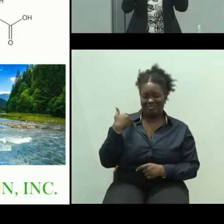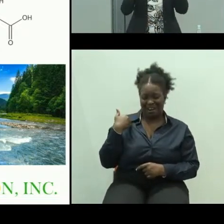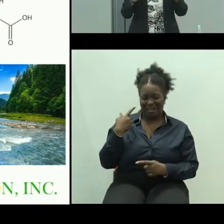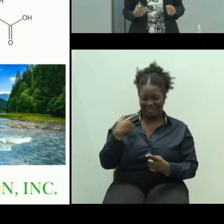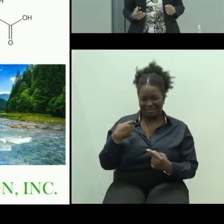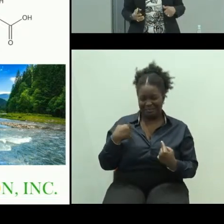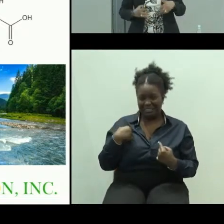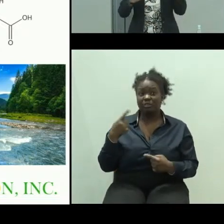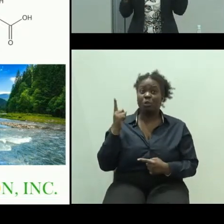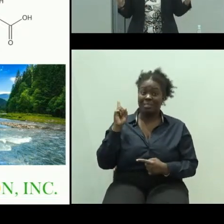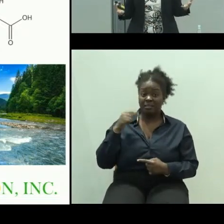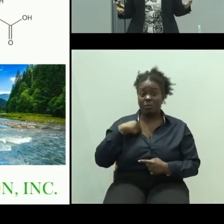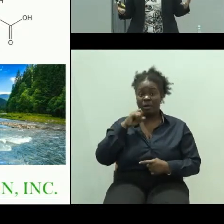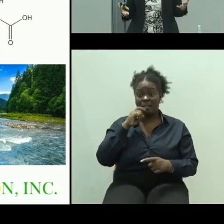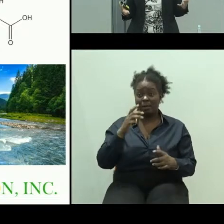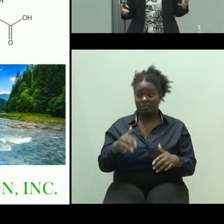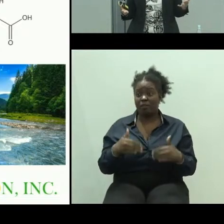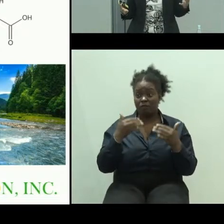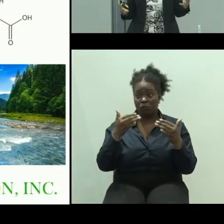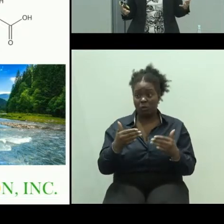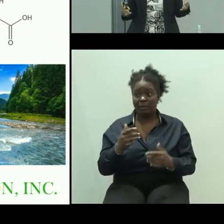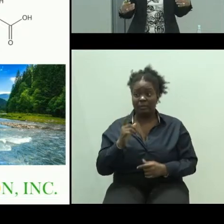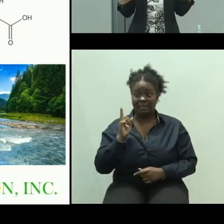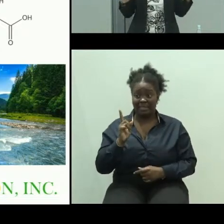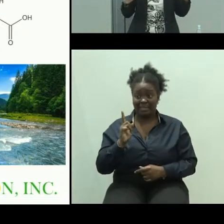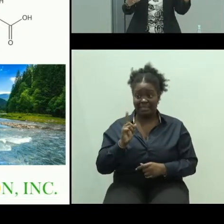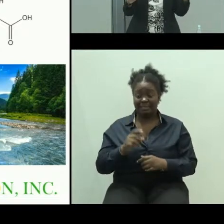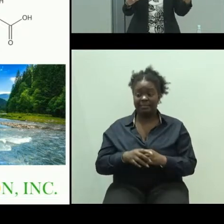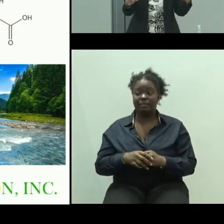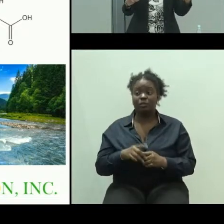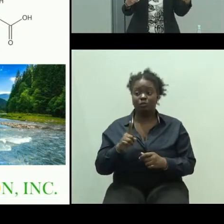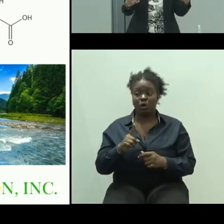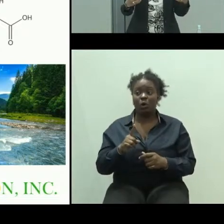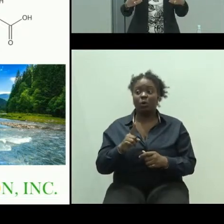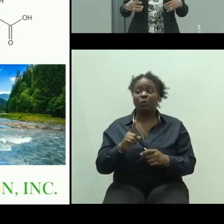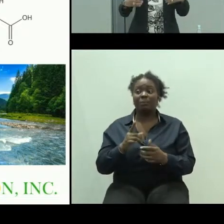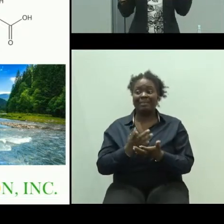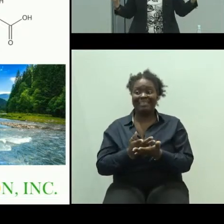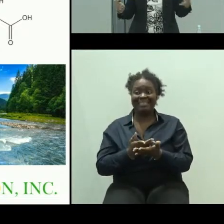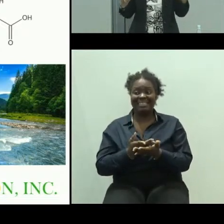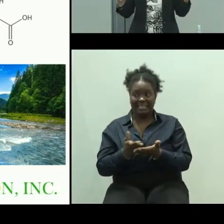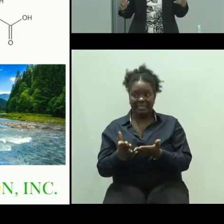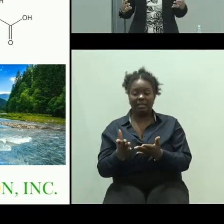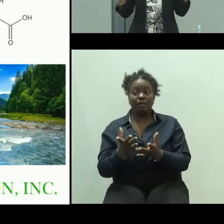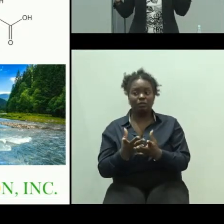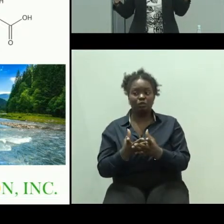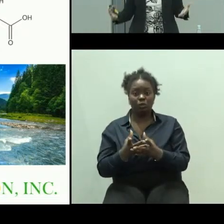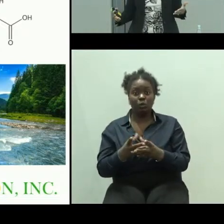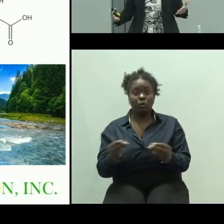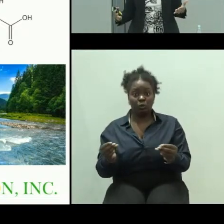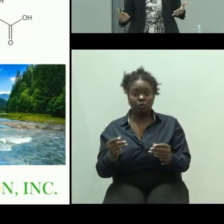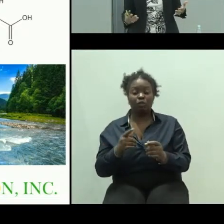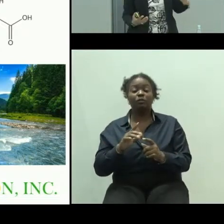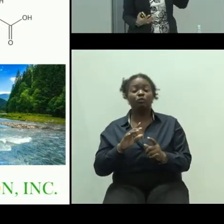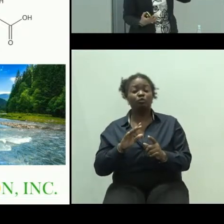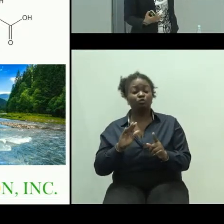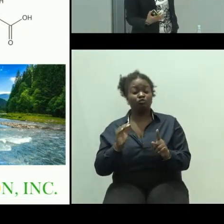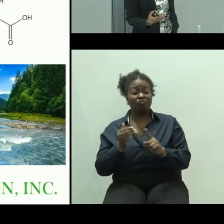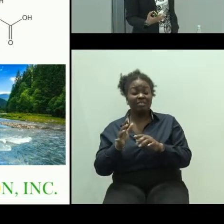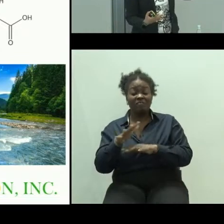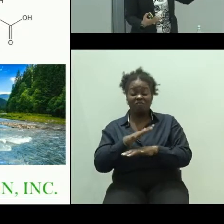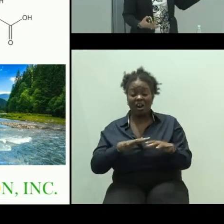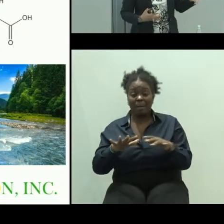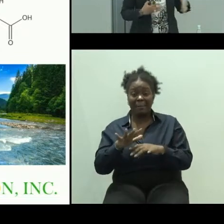that we're pushing forward with in partnerships to be able to bring cleaner solutions to be able to address the environmental demands